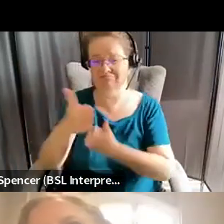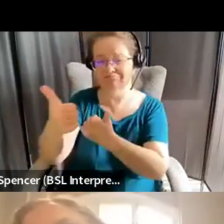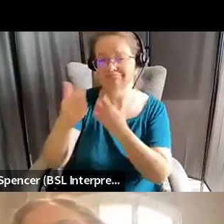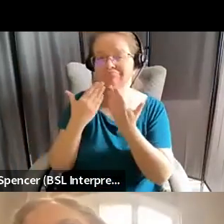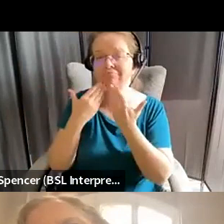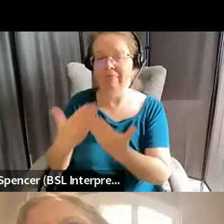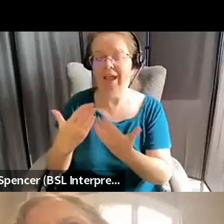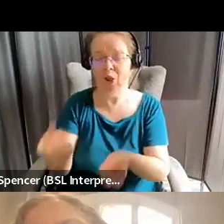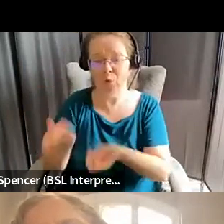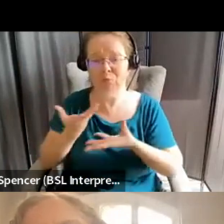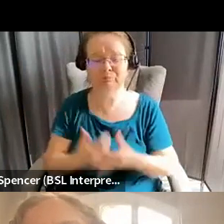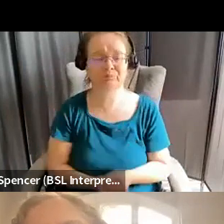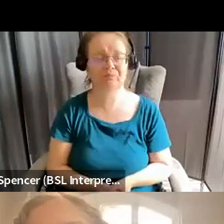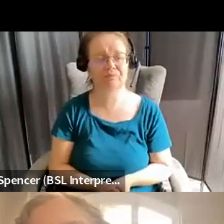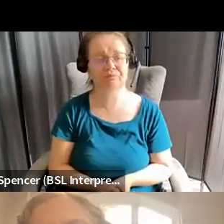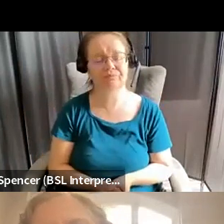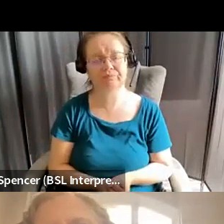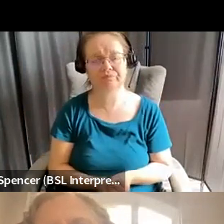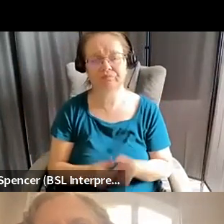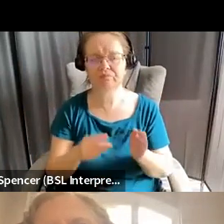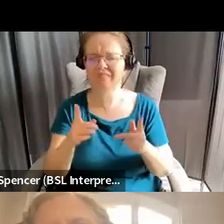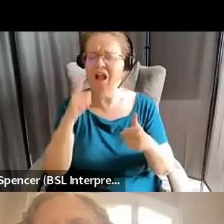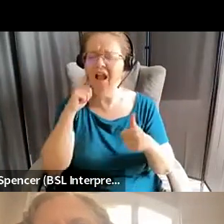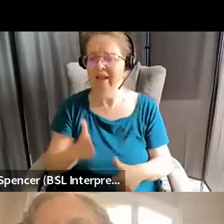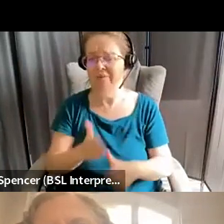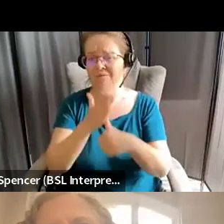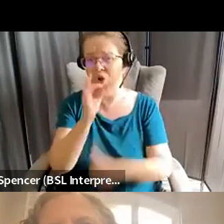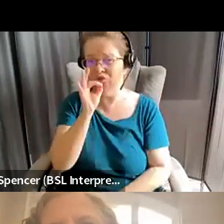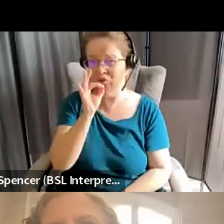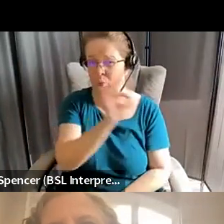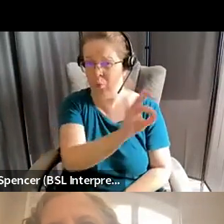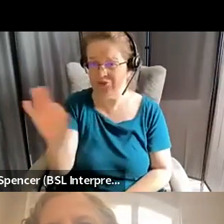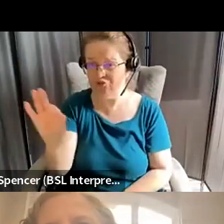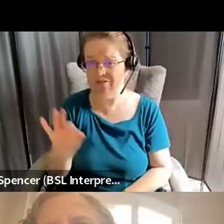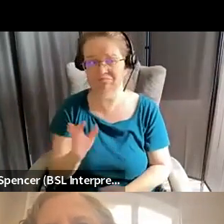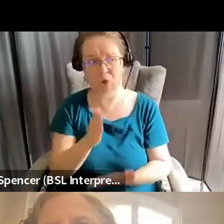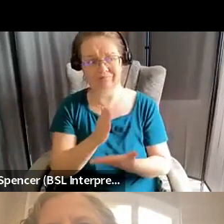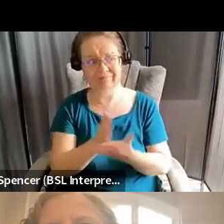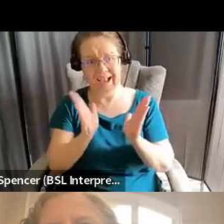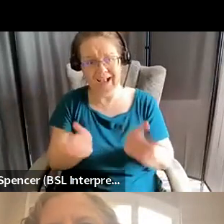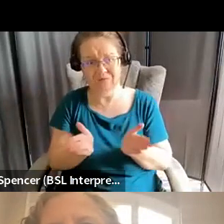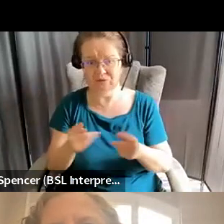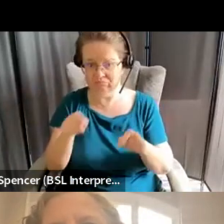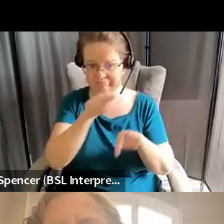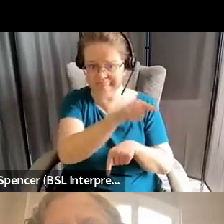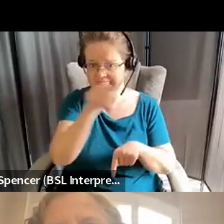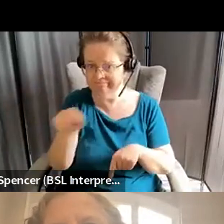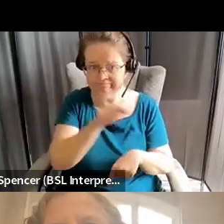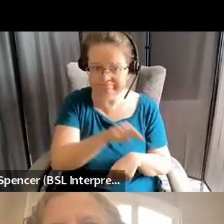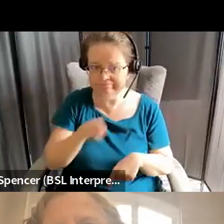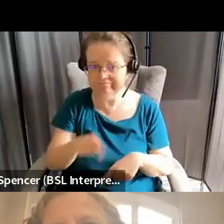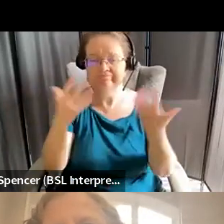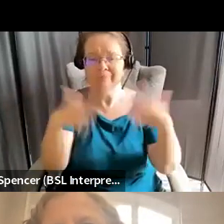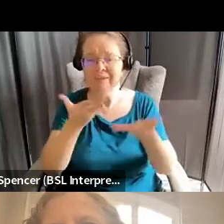you. So I think the first question really has to be, obviously, each of you has